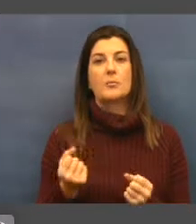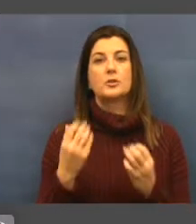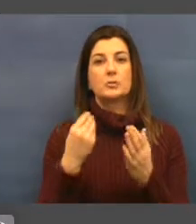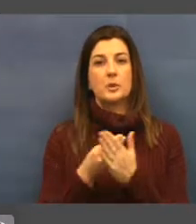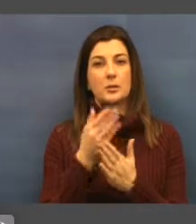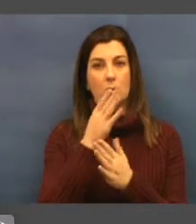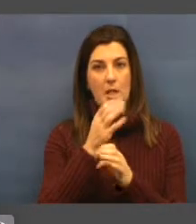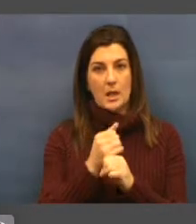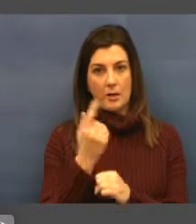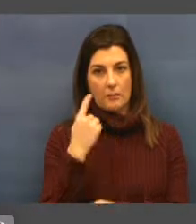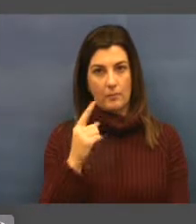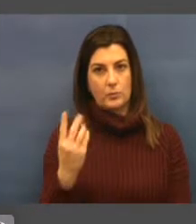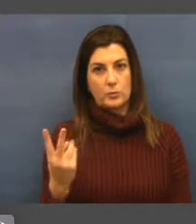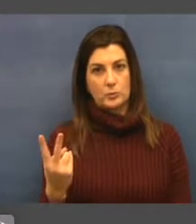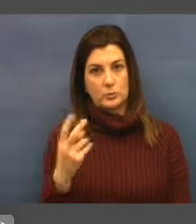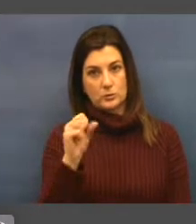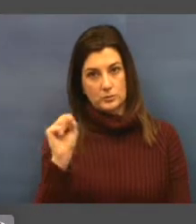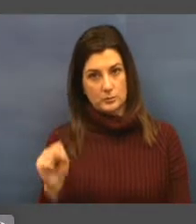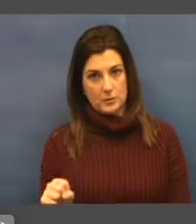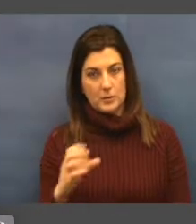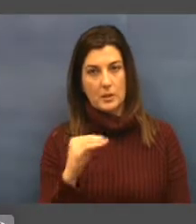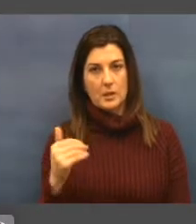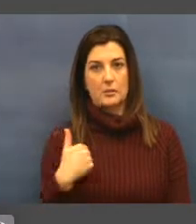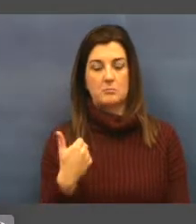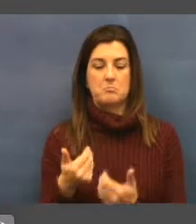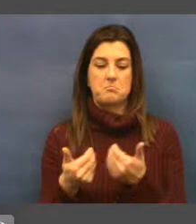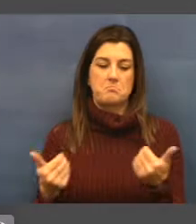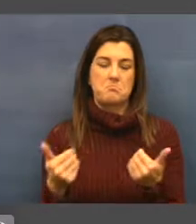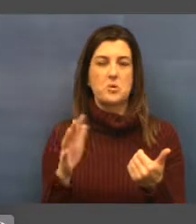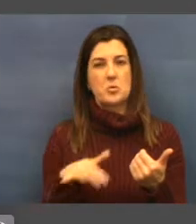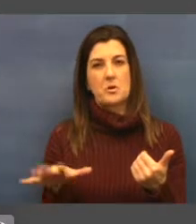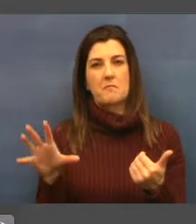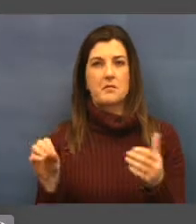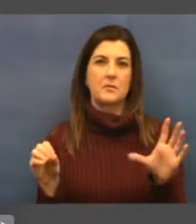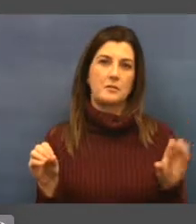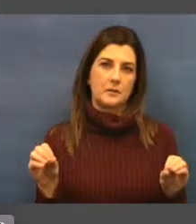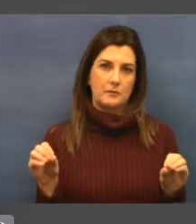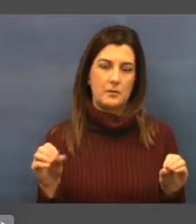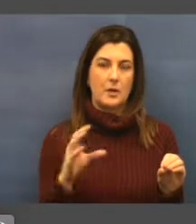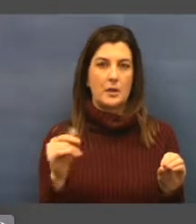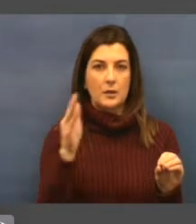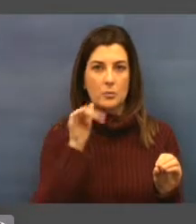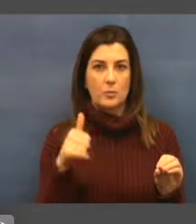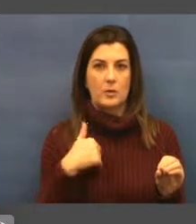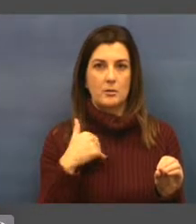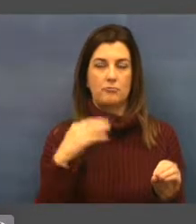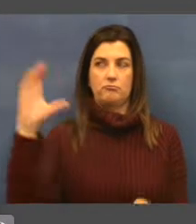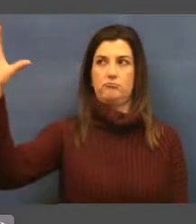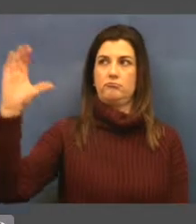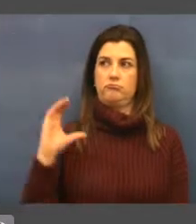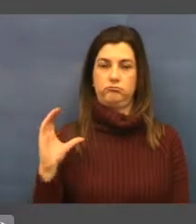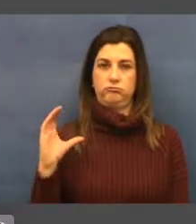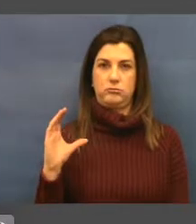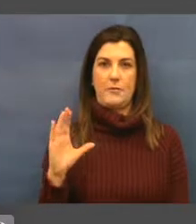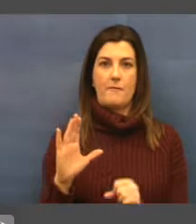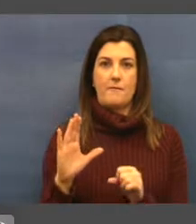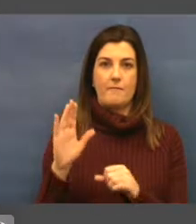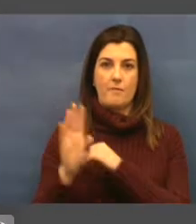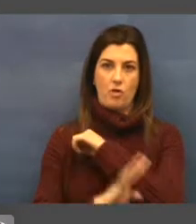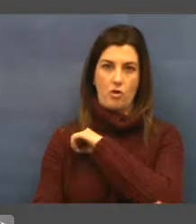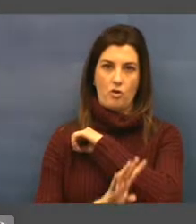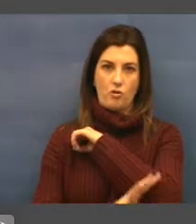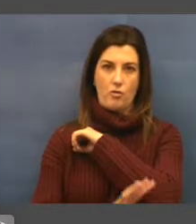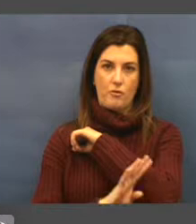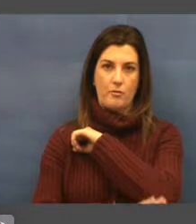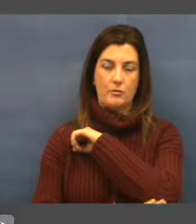for those 2 semesters. And then they're divided approximately 50-50. And you get a big chunk in the fall,